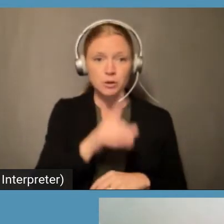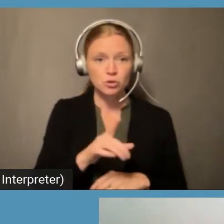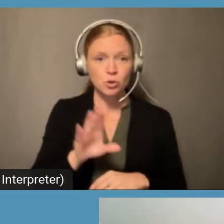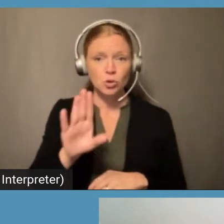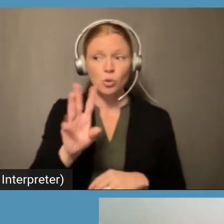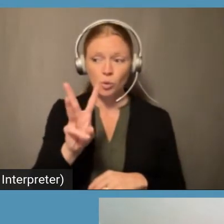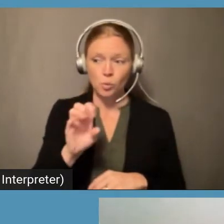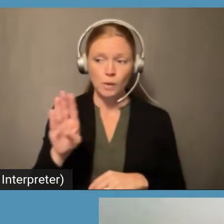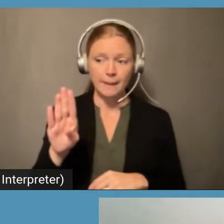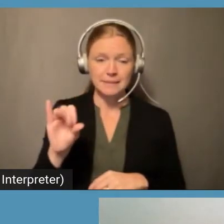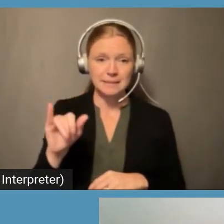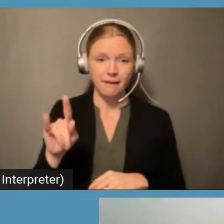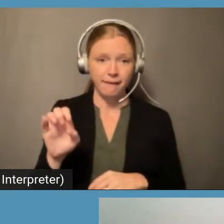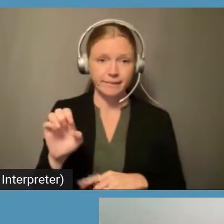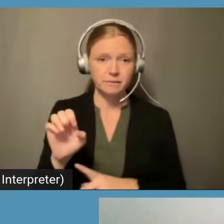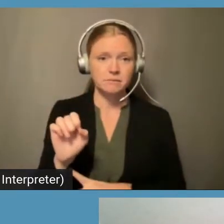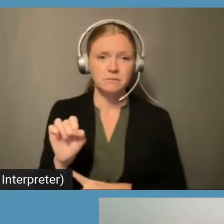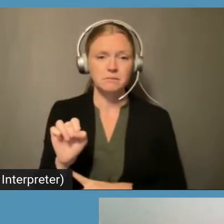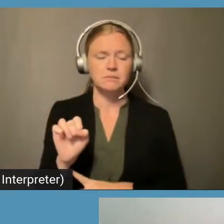website is